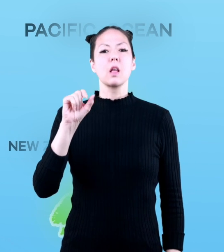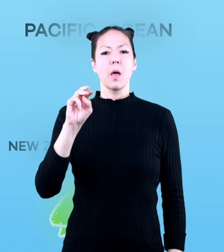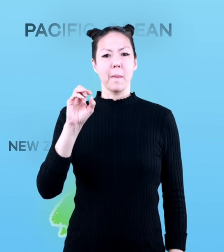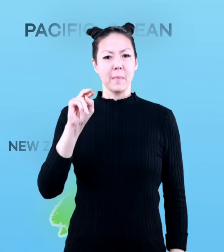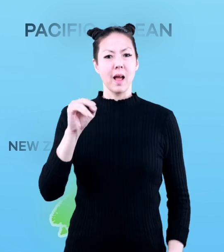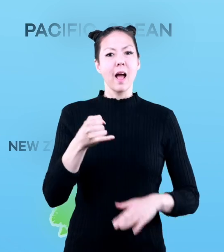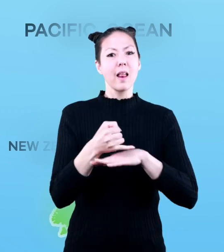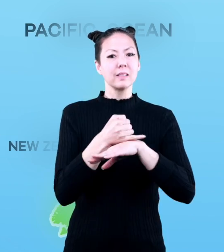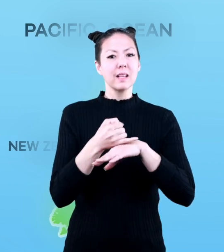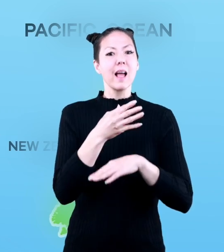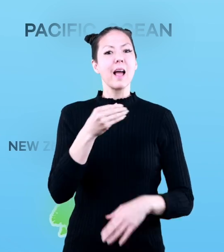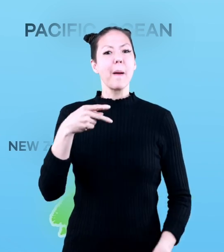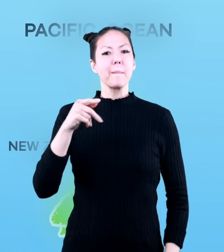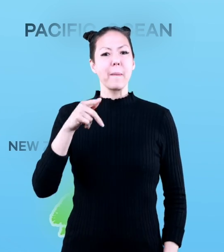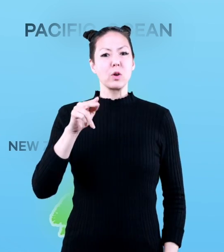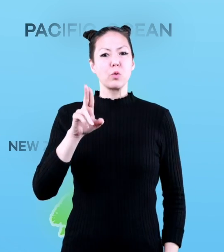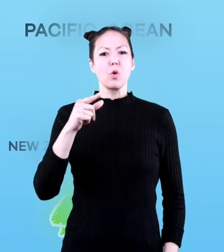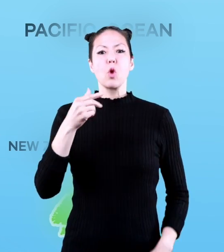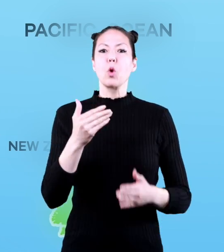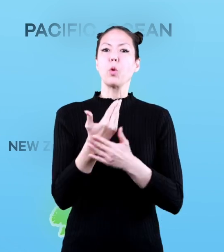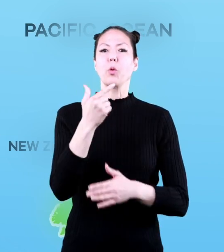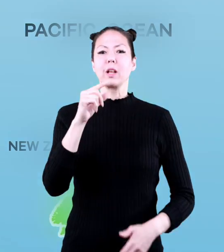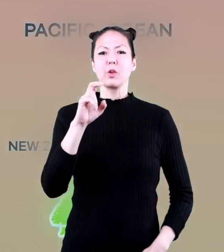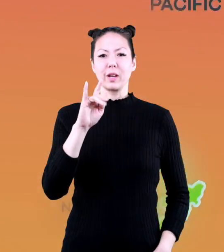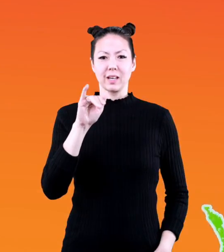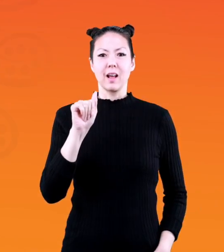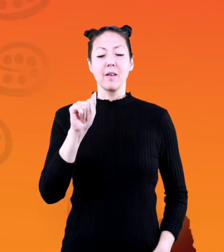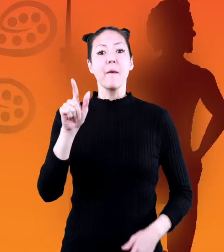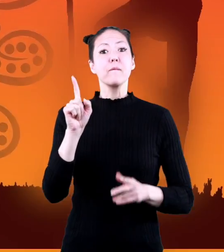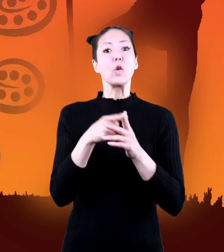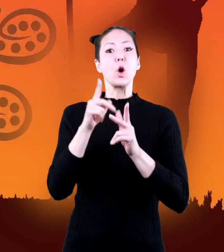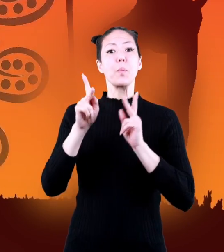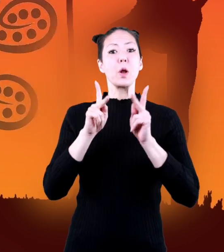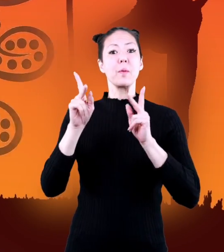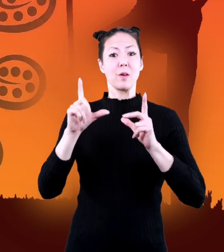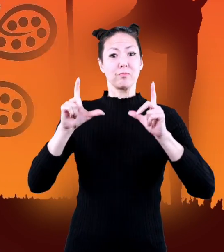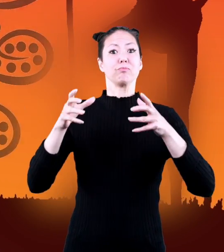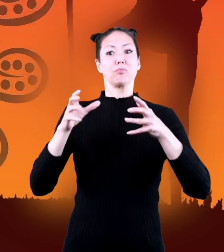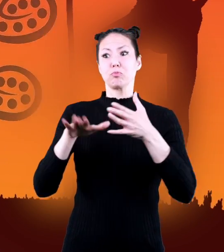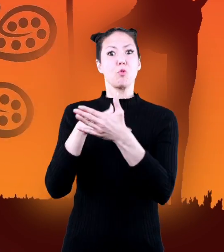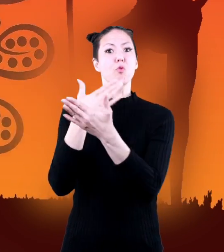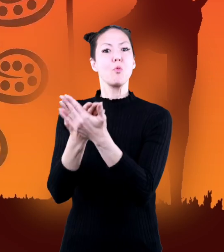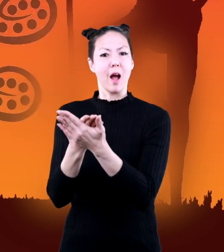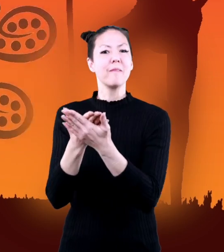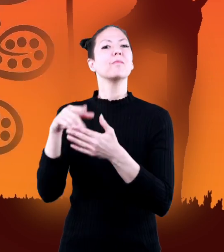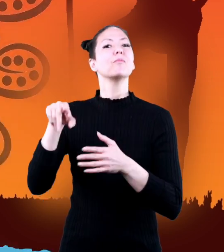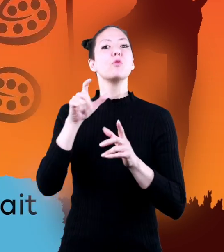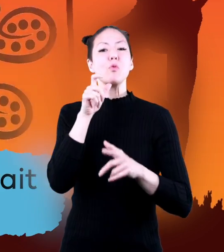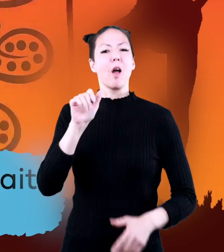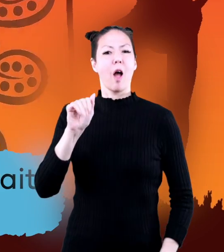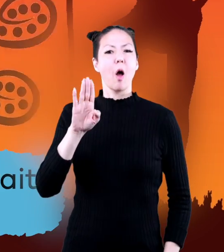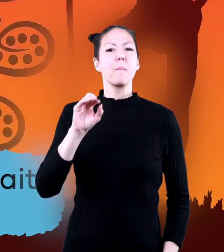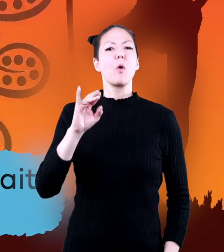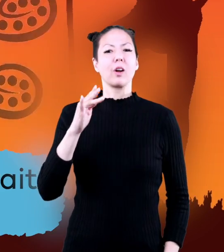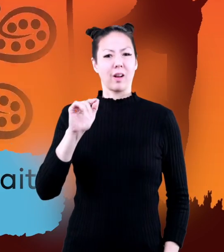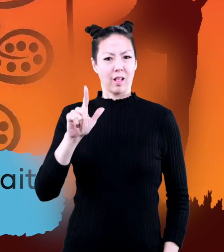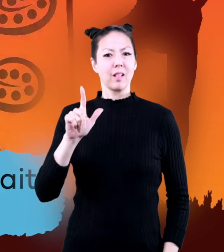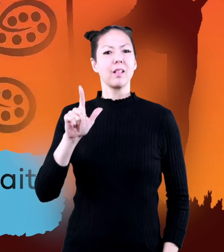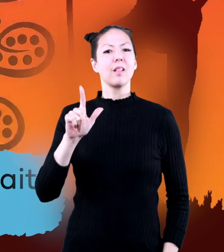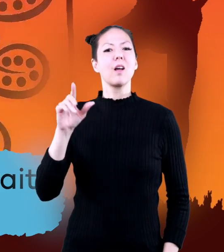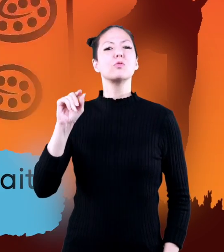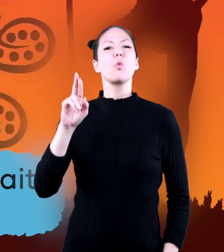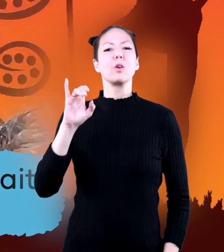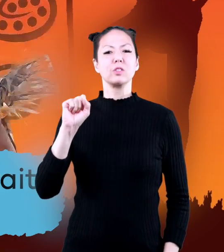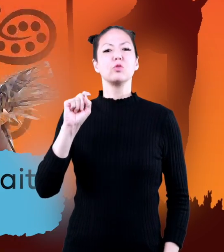Indonesia, Solomon Islands, and Papua New Guinea. The first people to live on the continent were the Aboriginal